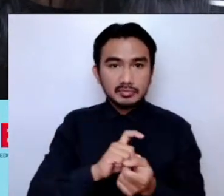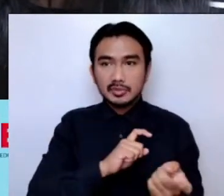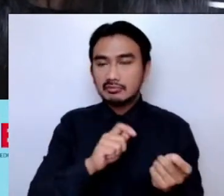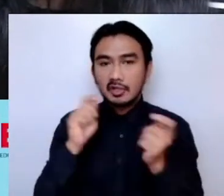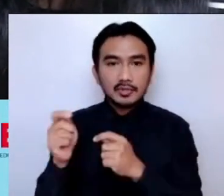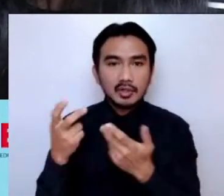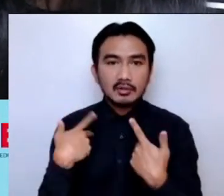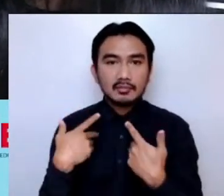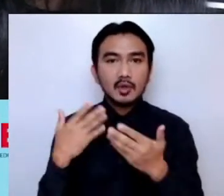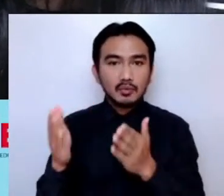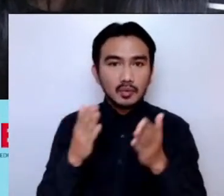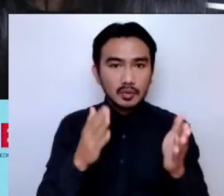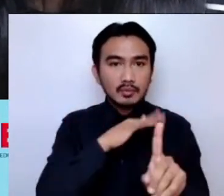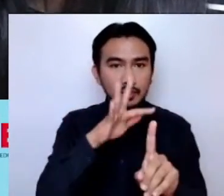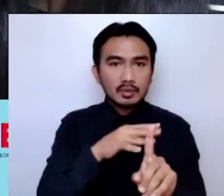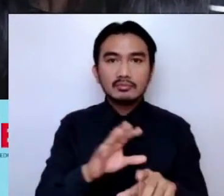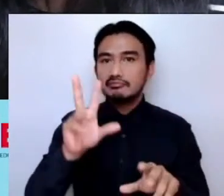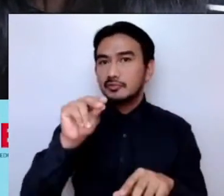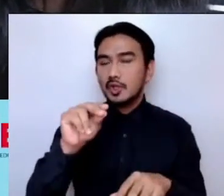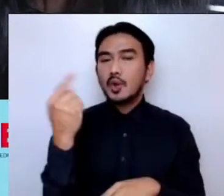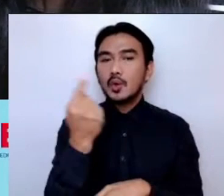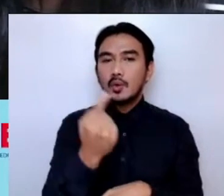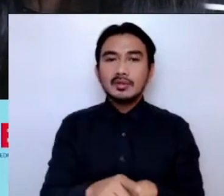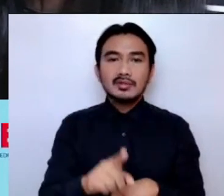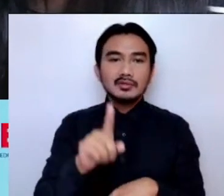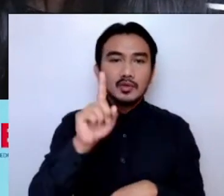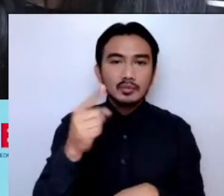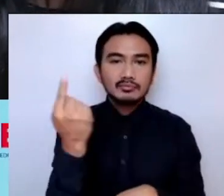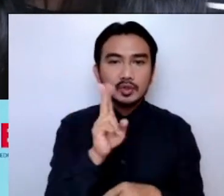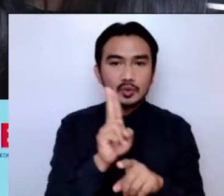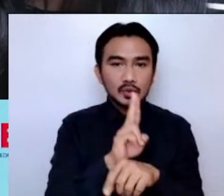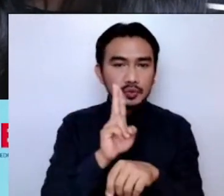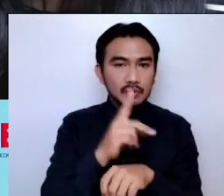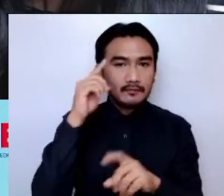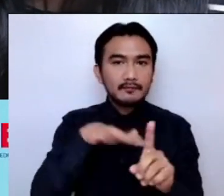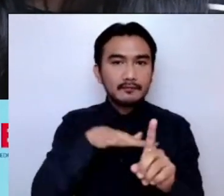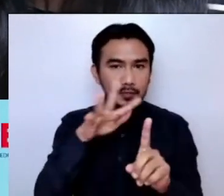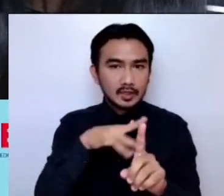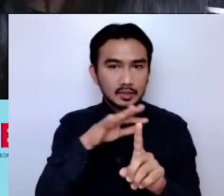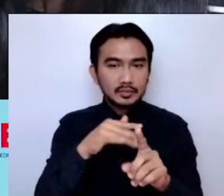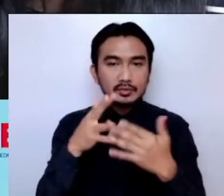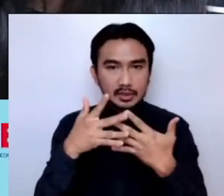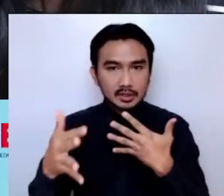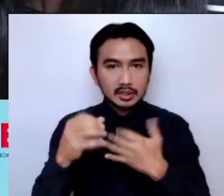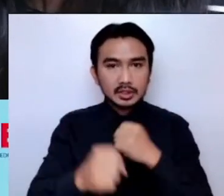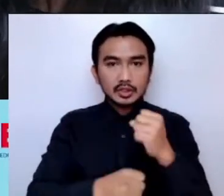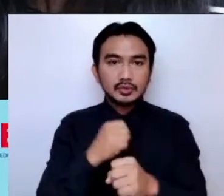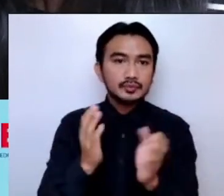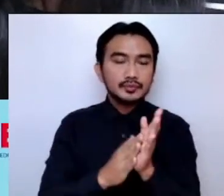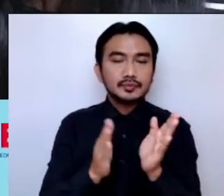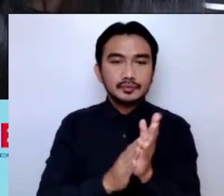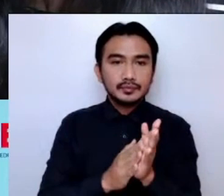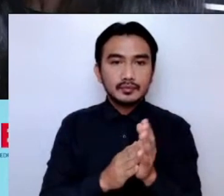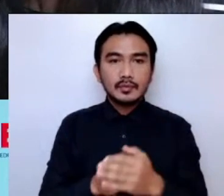only use one mode of observation for the entire school year. The reason being so that schools are able to